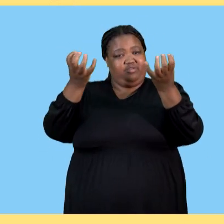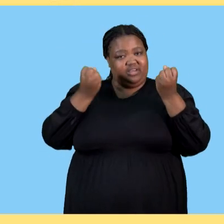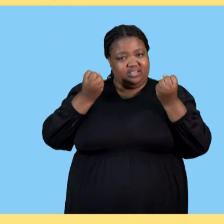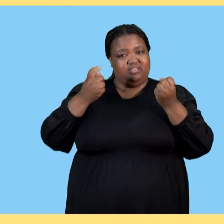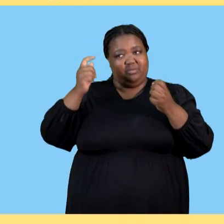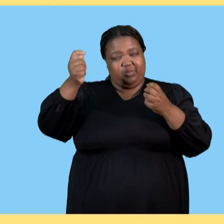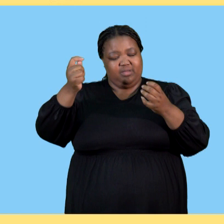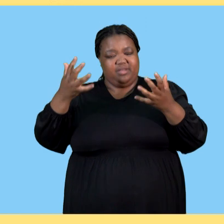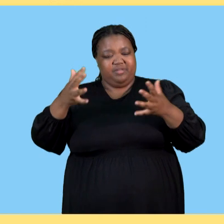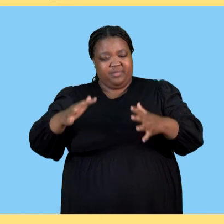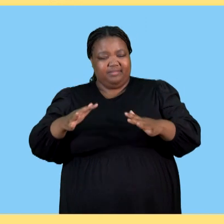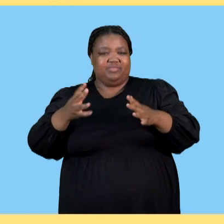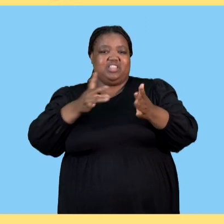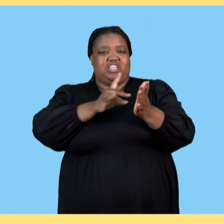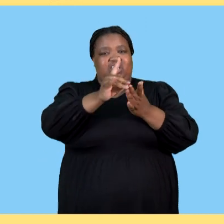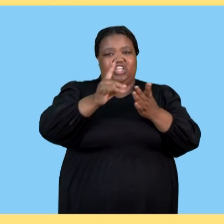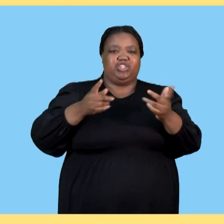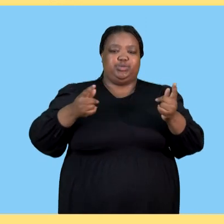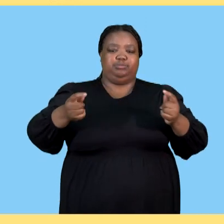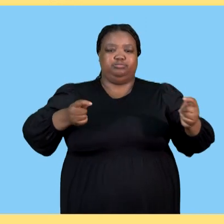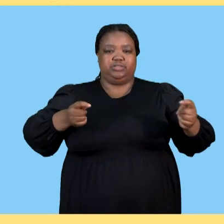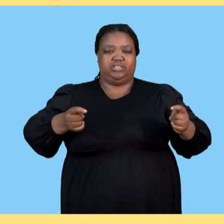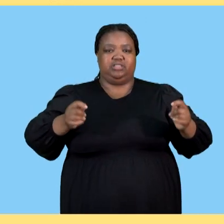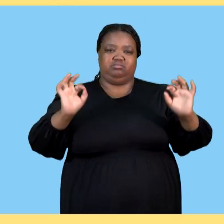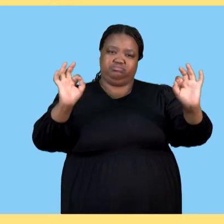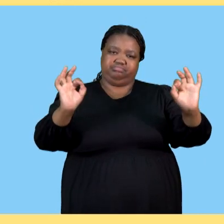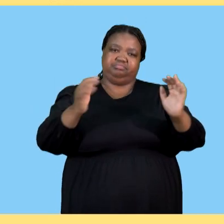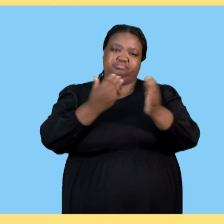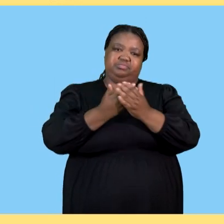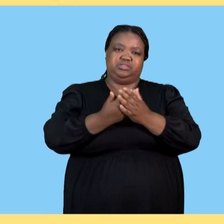therefore, thereby, we can manage cash.